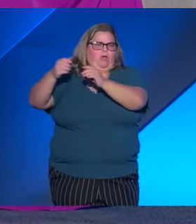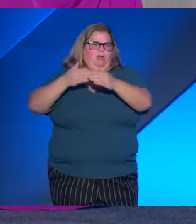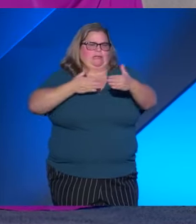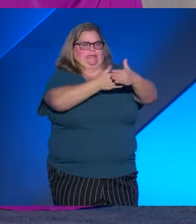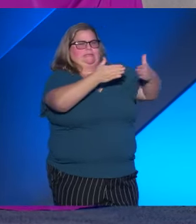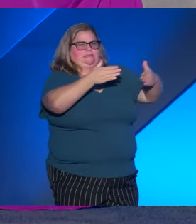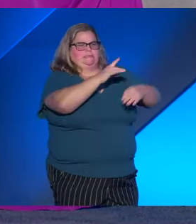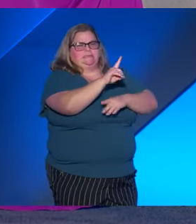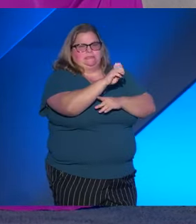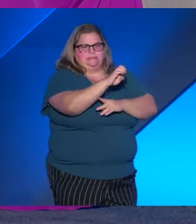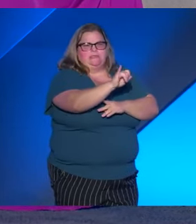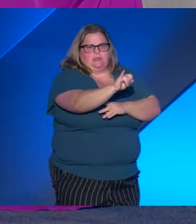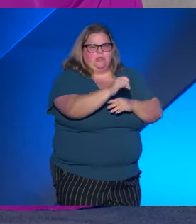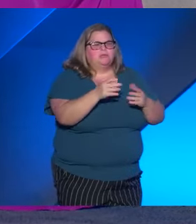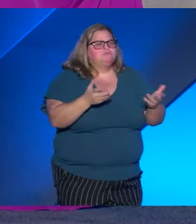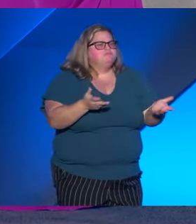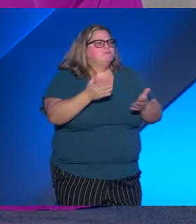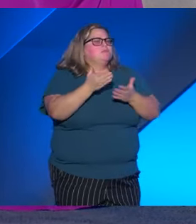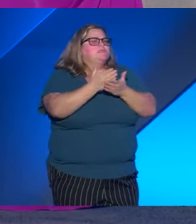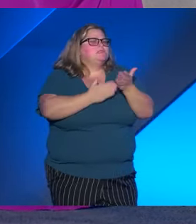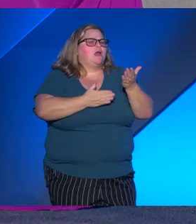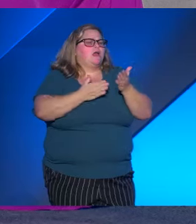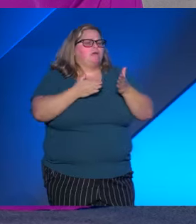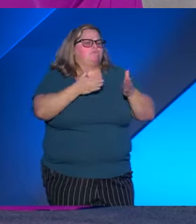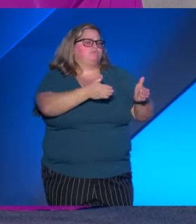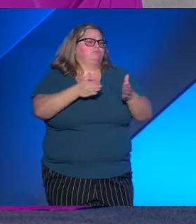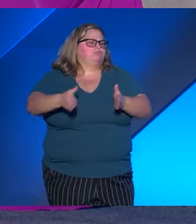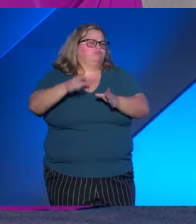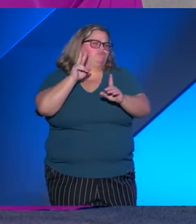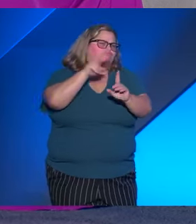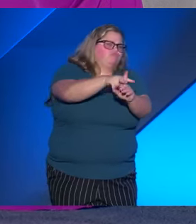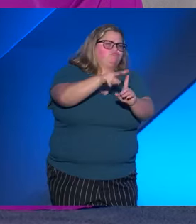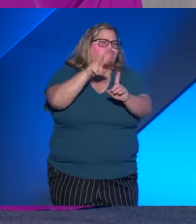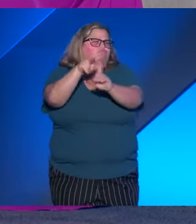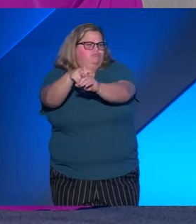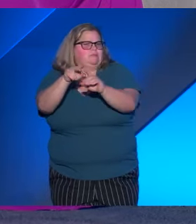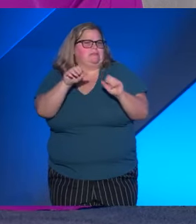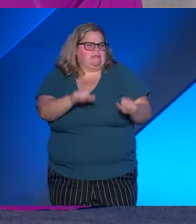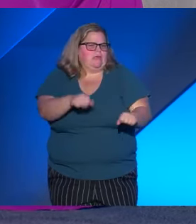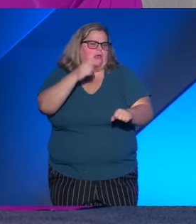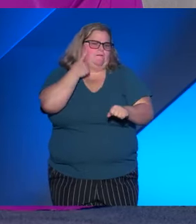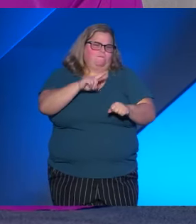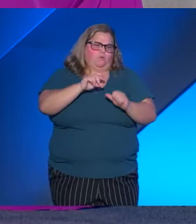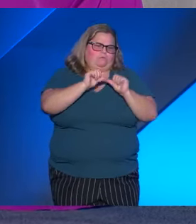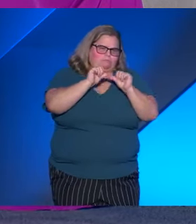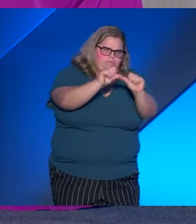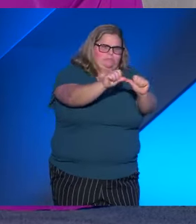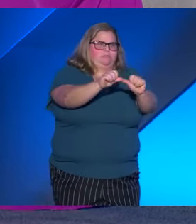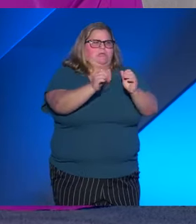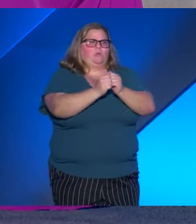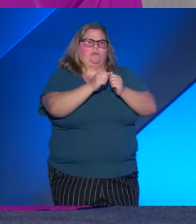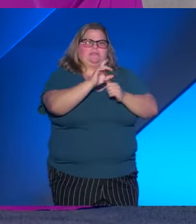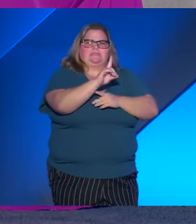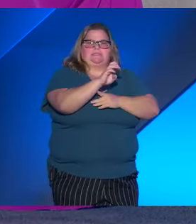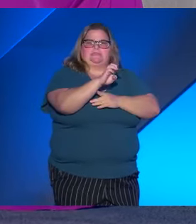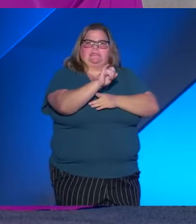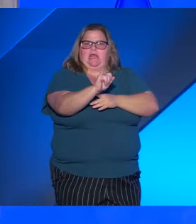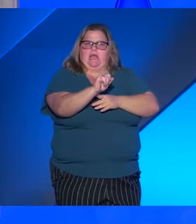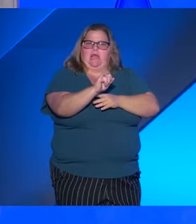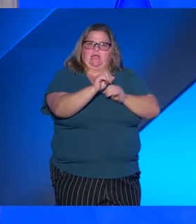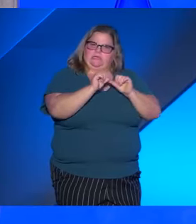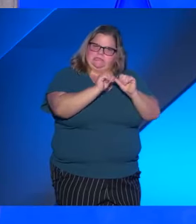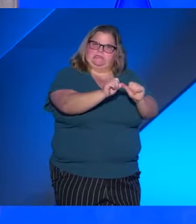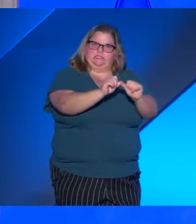DEI. What are some practical steps organizations can take in order to stay committed to their DEI initiatives?